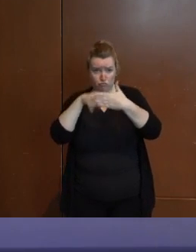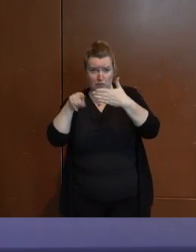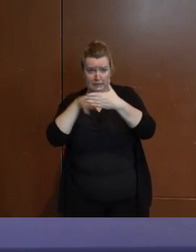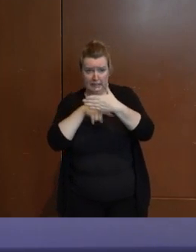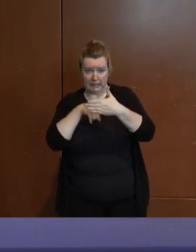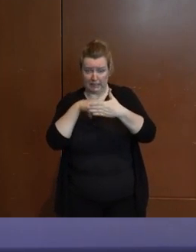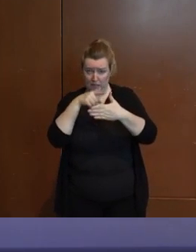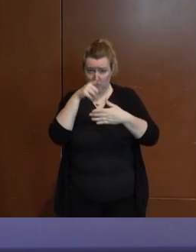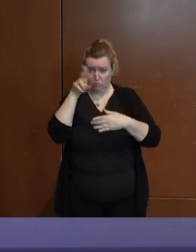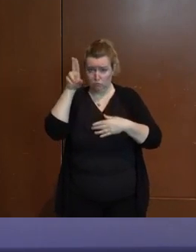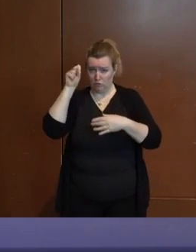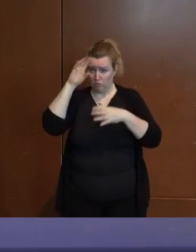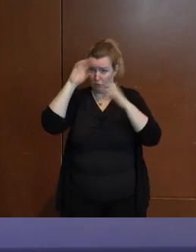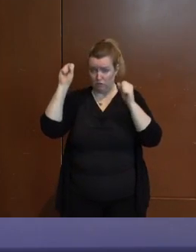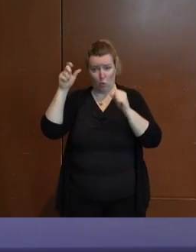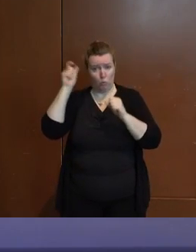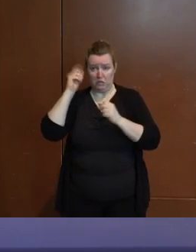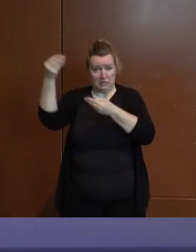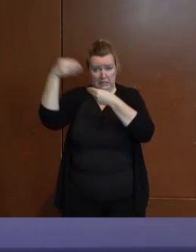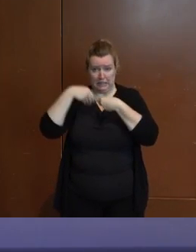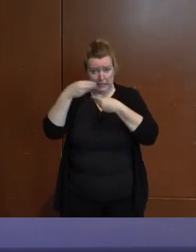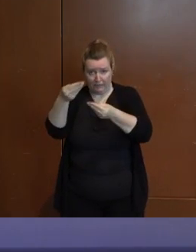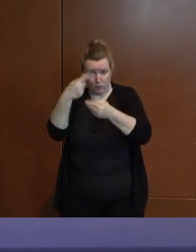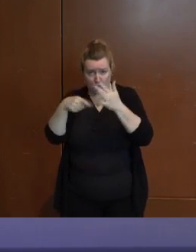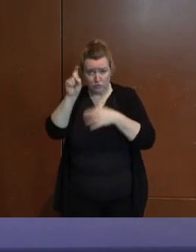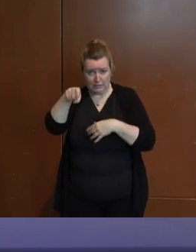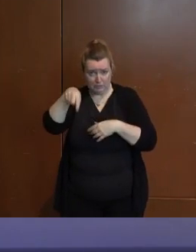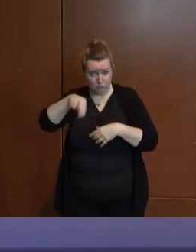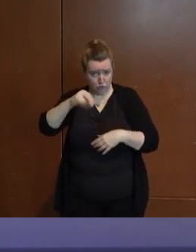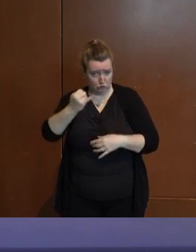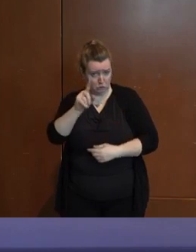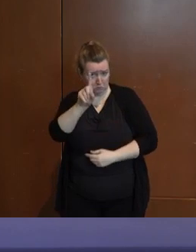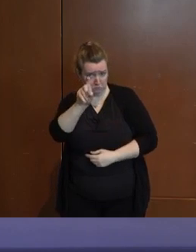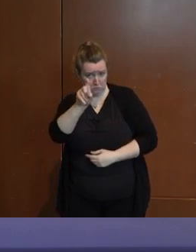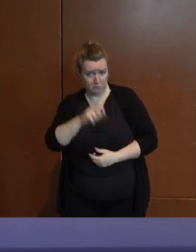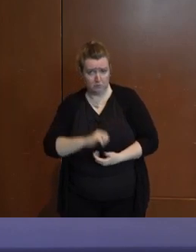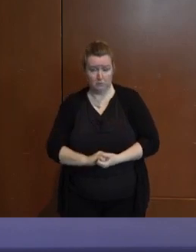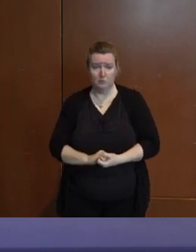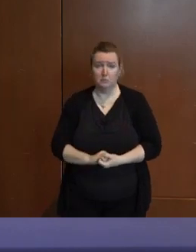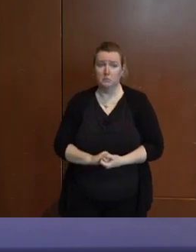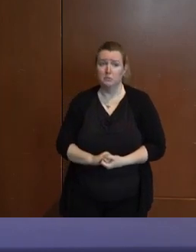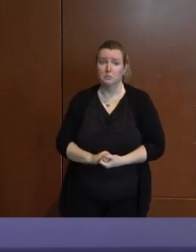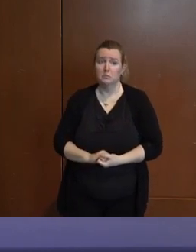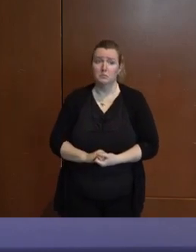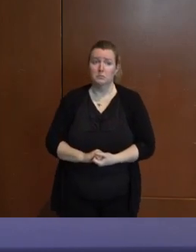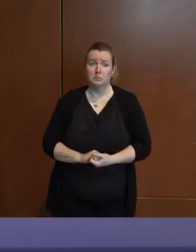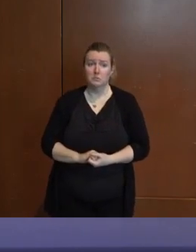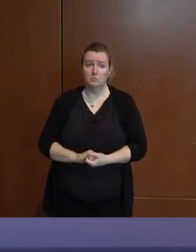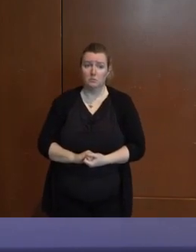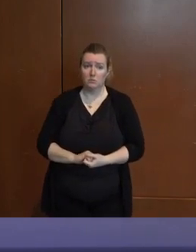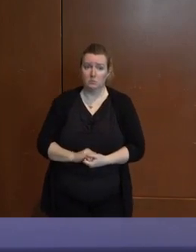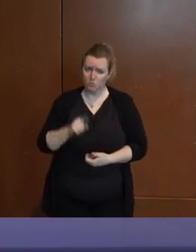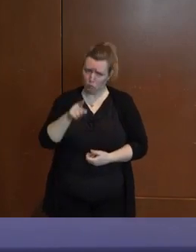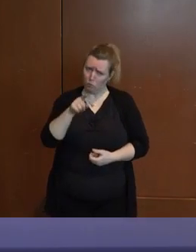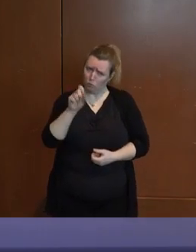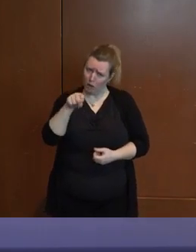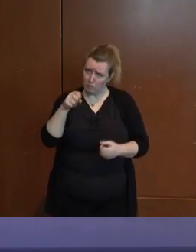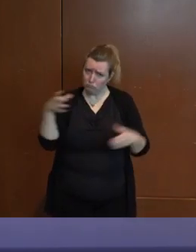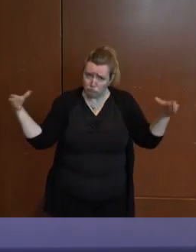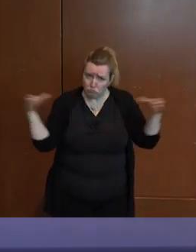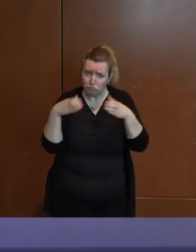legislative action? And if so, what are they? And have you ruled out calling the legislature in for another remote session? Our